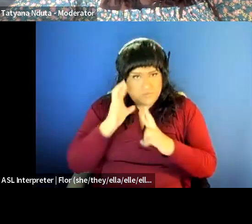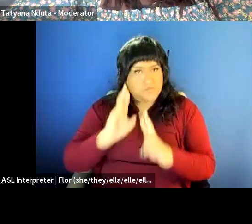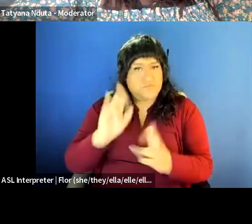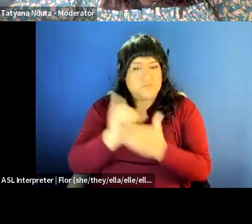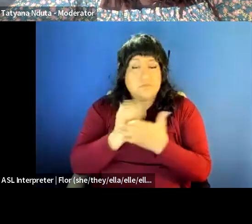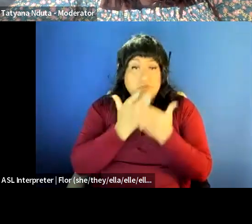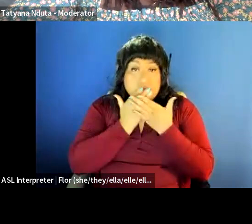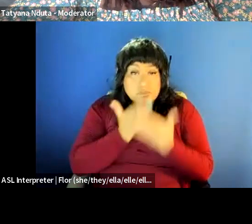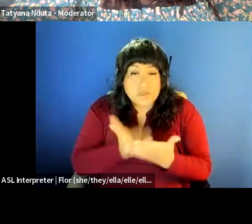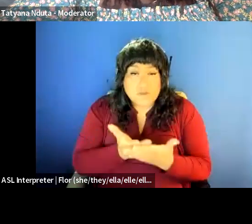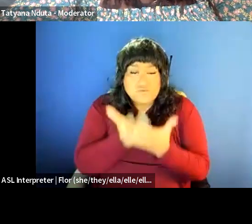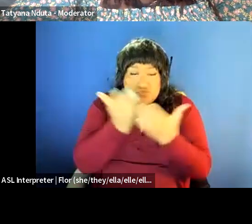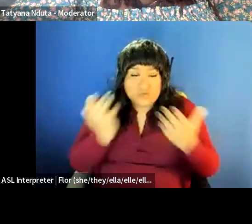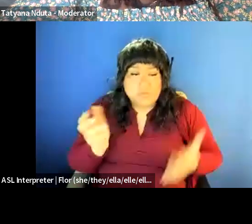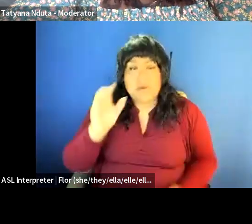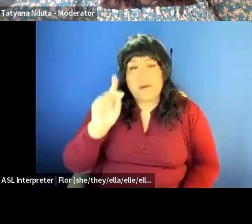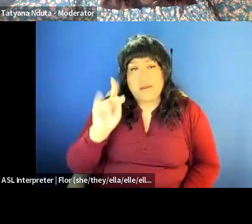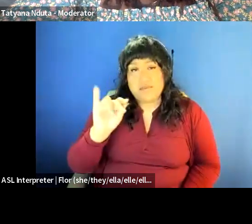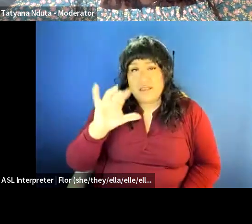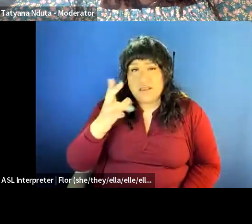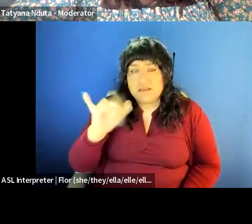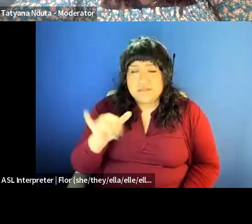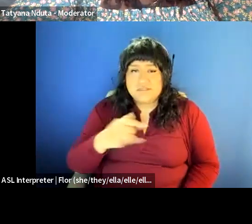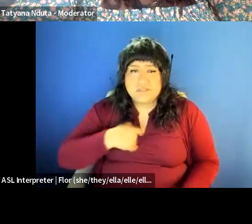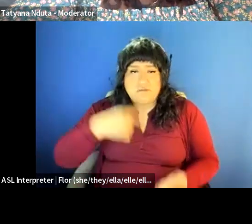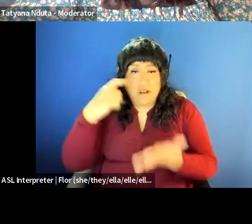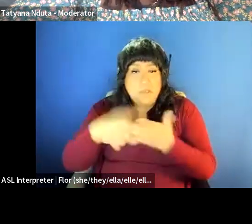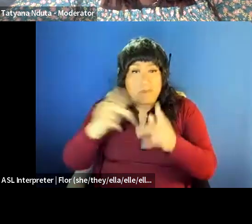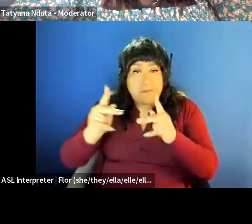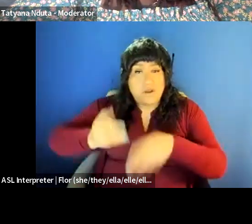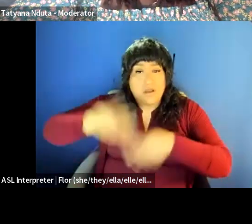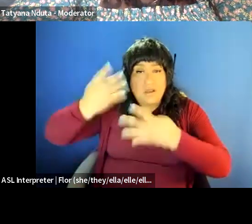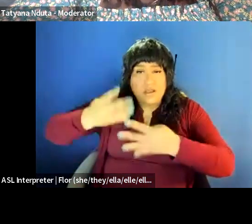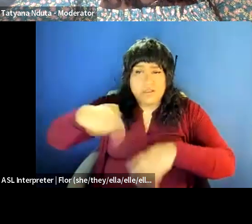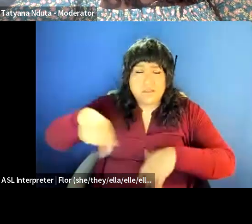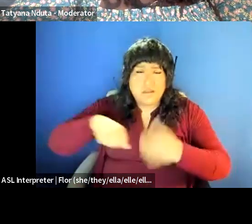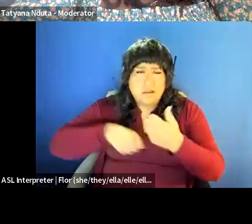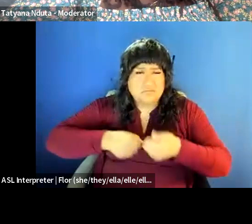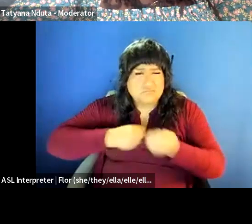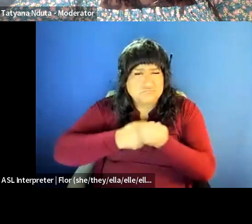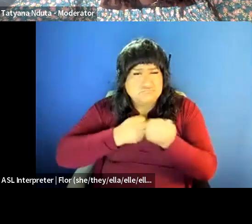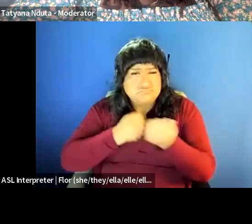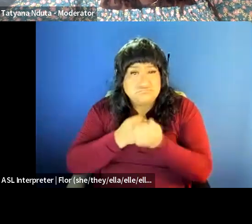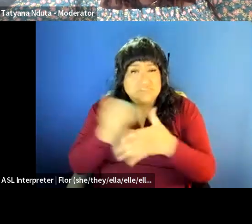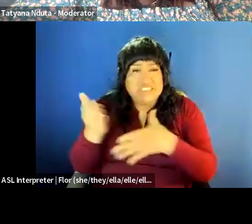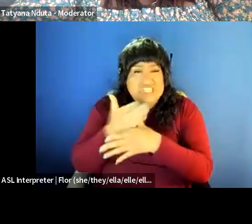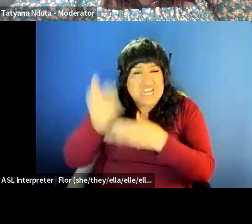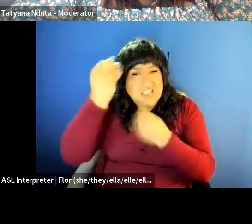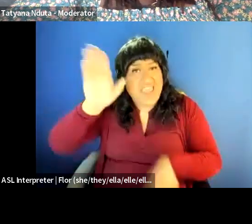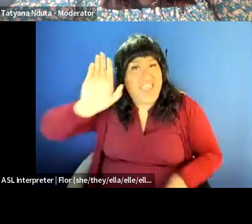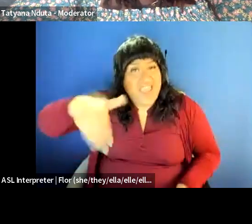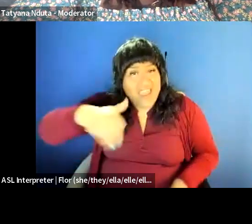just looking through the chat. There's just been a lot of people who are just uplifting and sharing too that, hey, that was